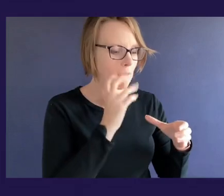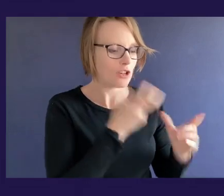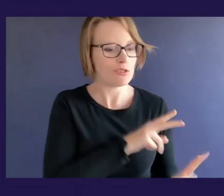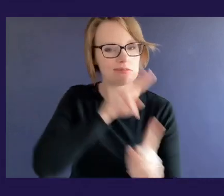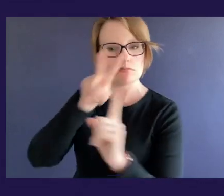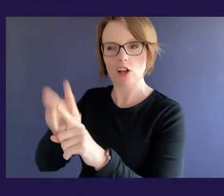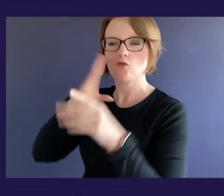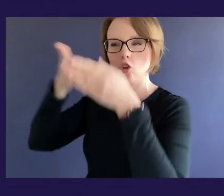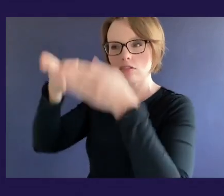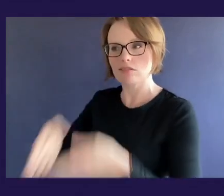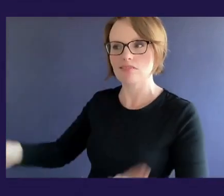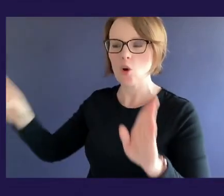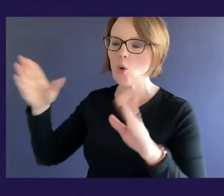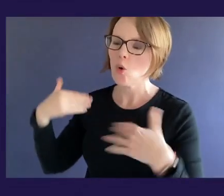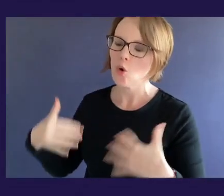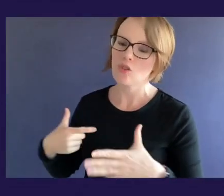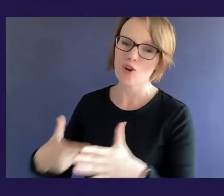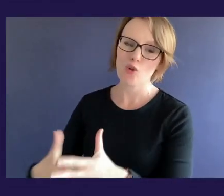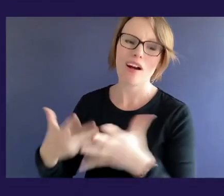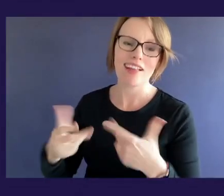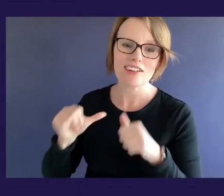push these things forward, the personal touch,